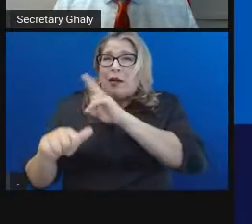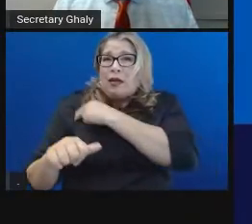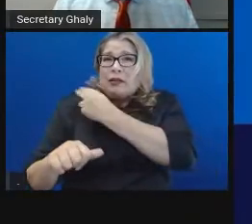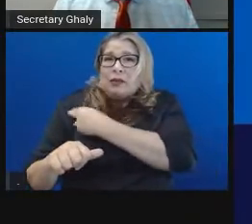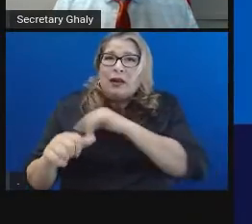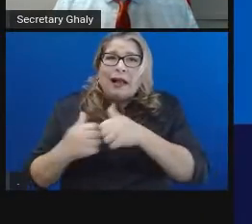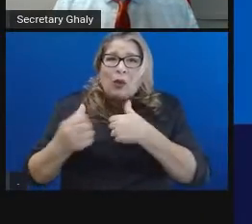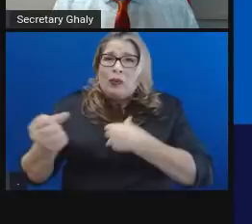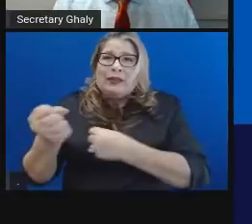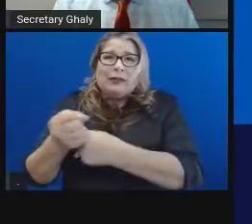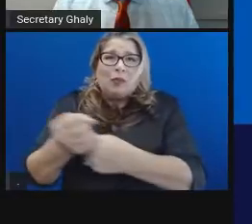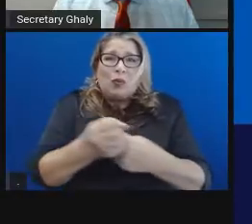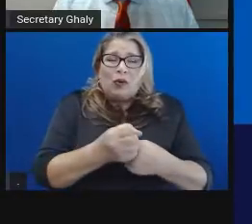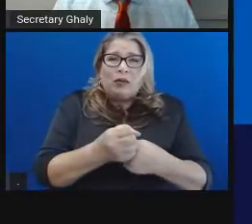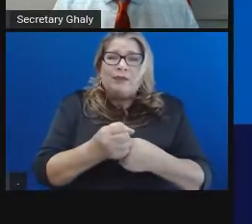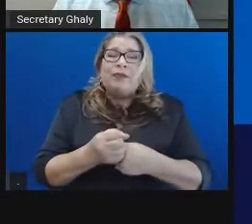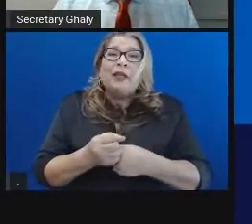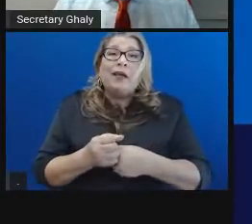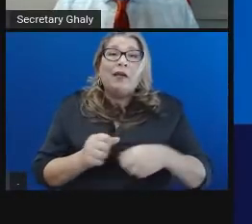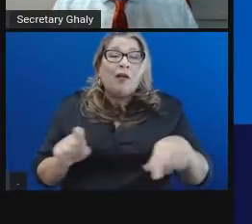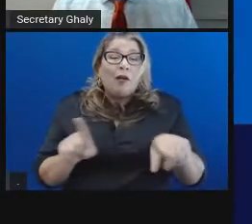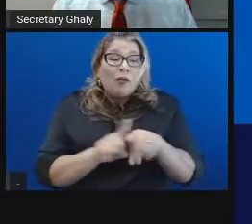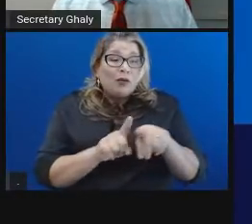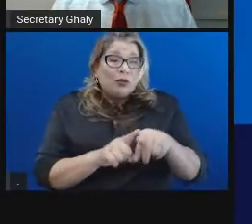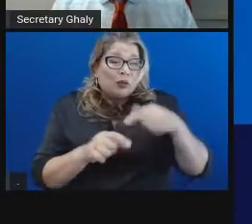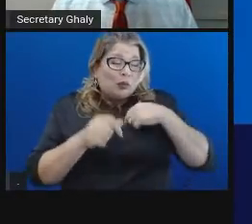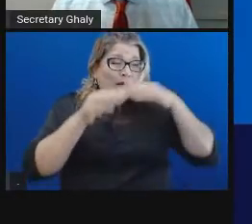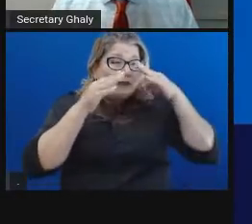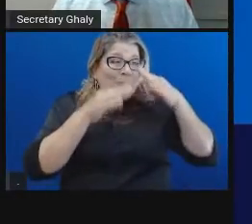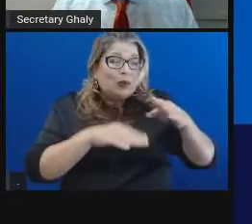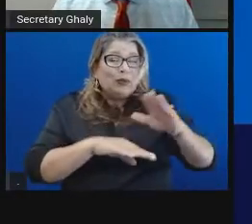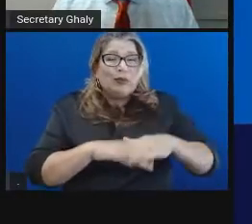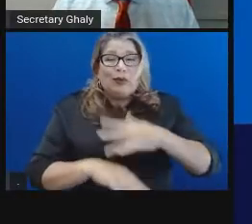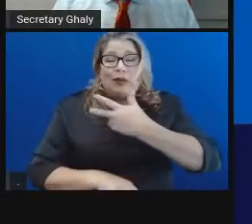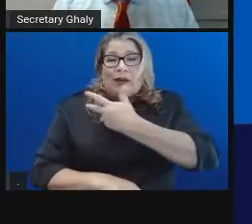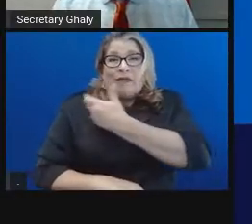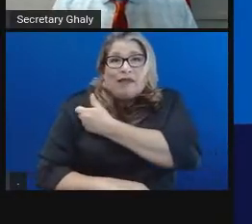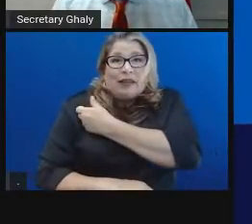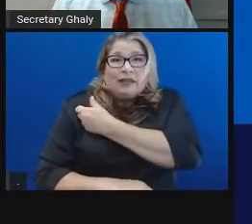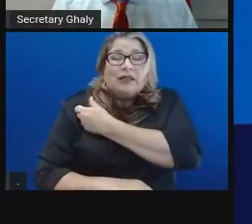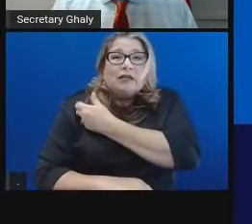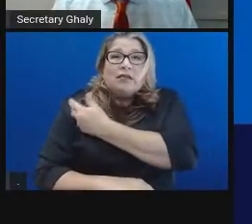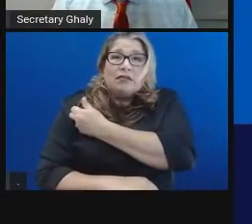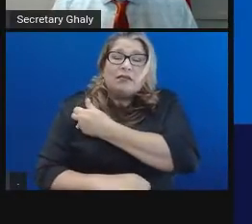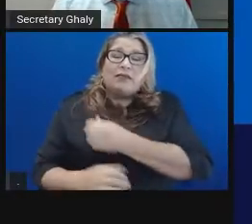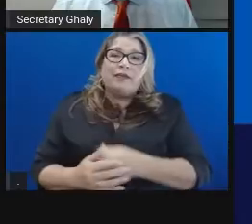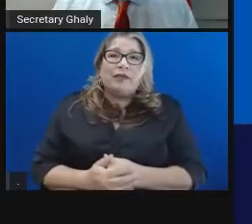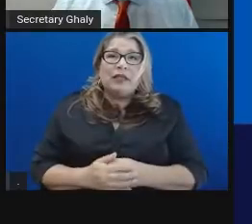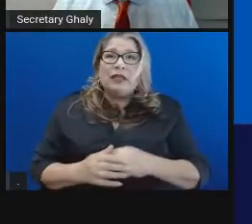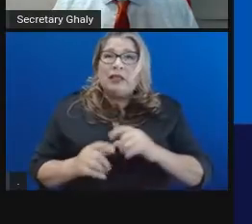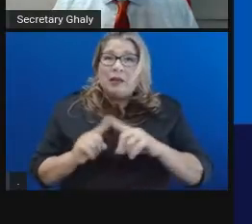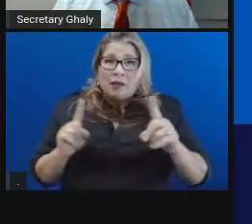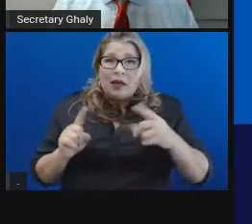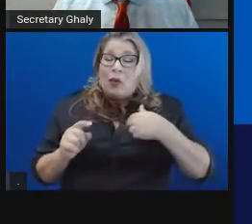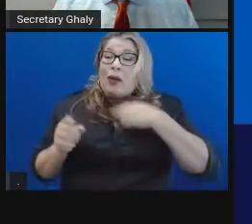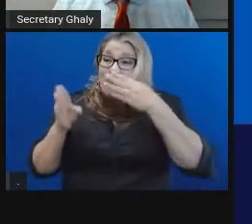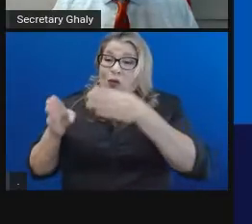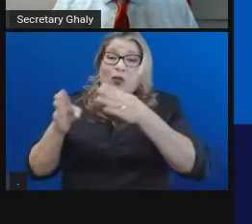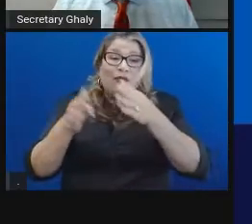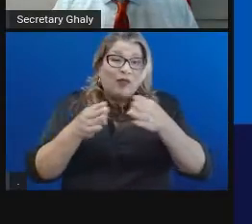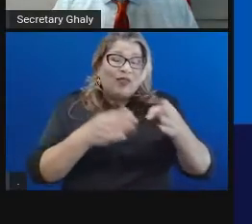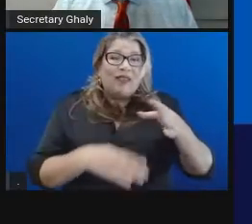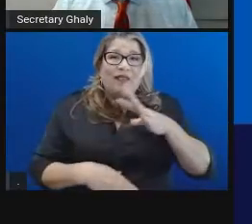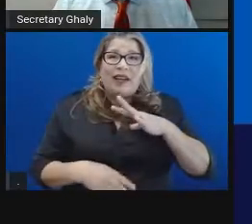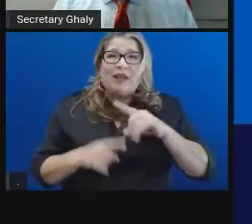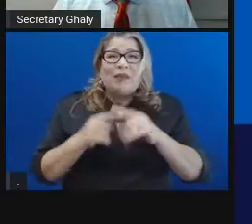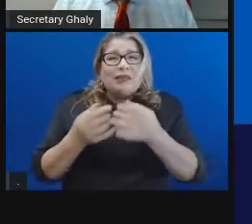lives. But a never easy to forget reminder are those death numbers of how serious this